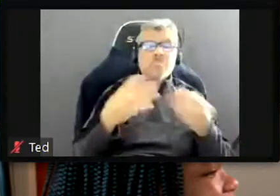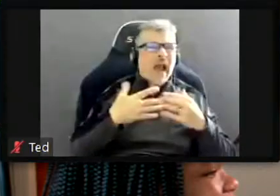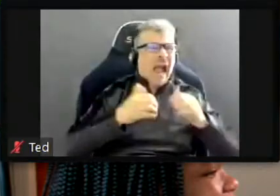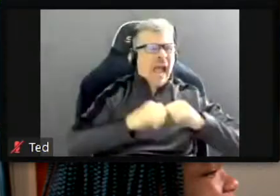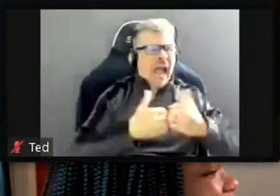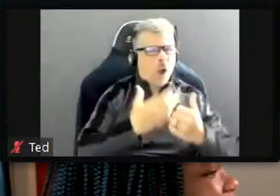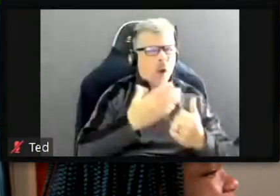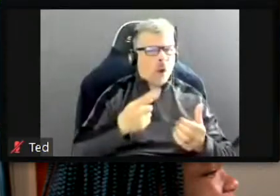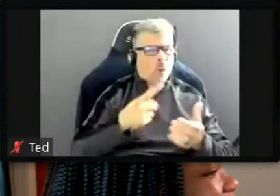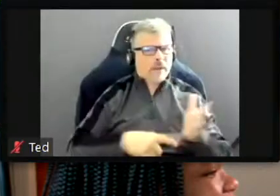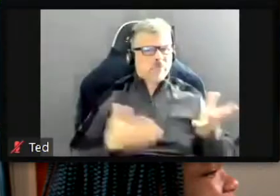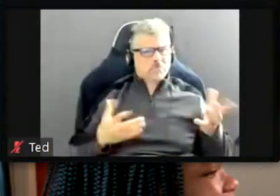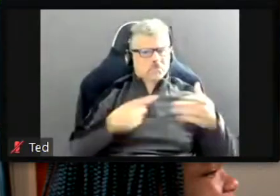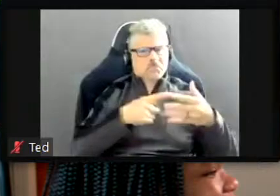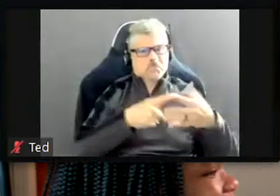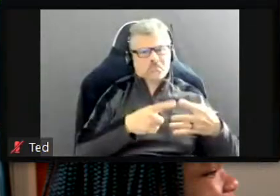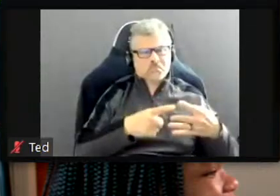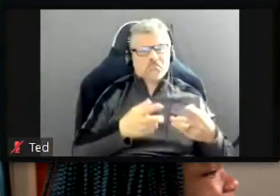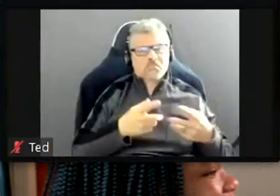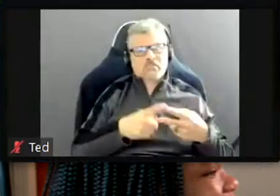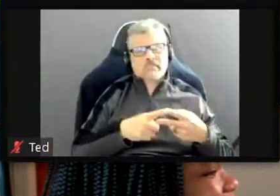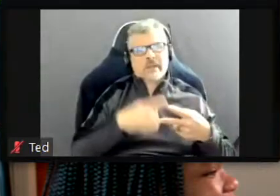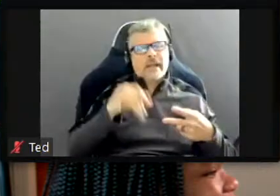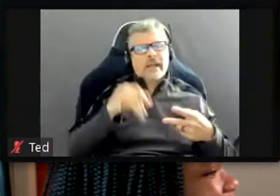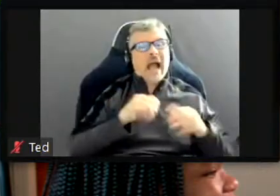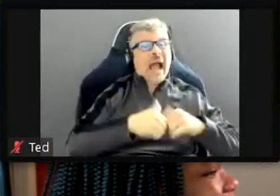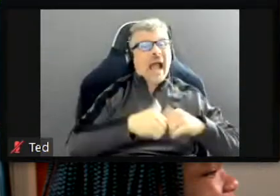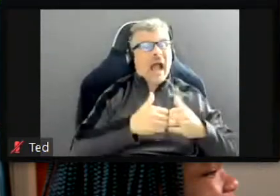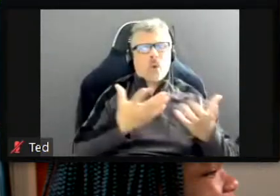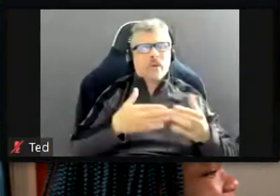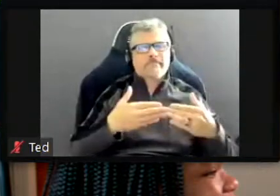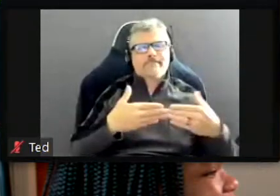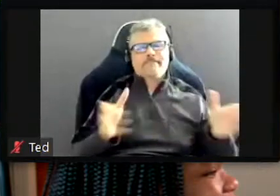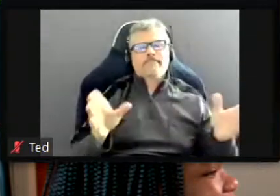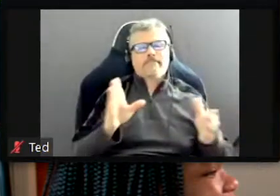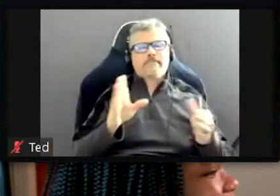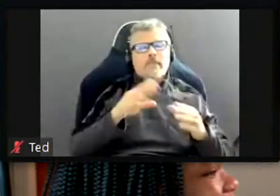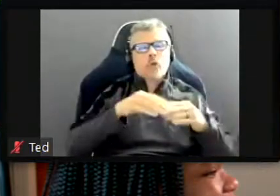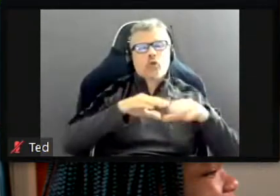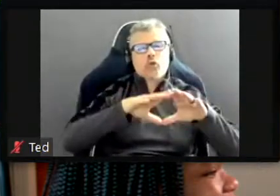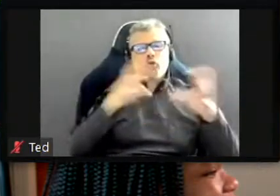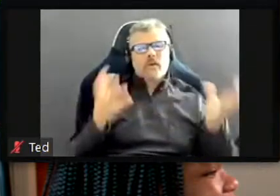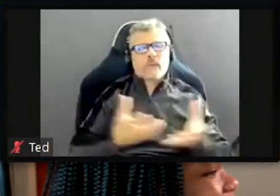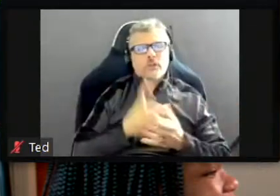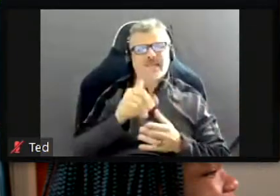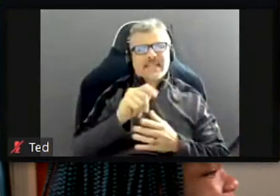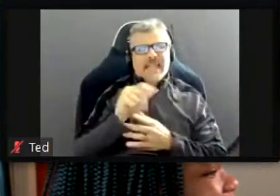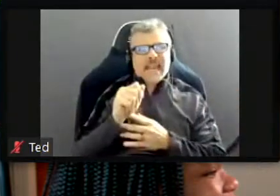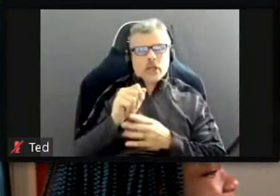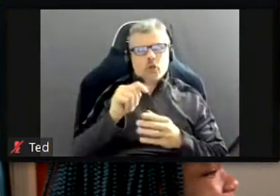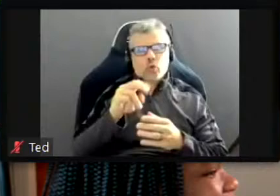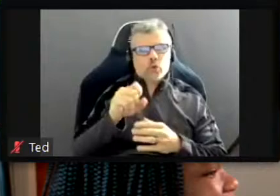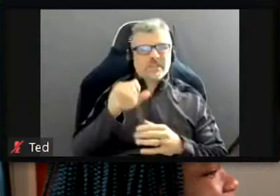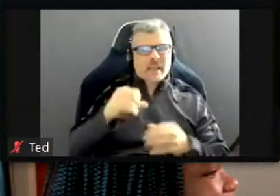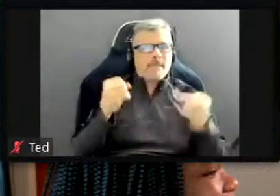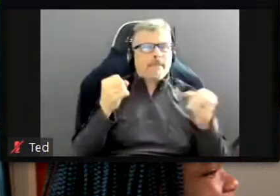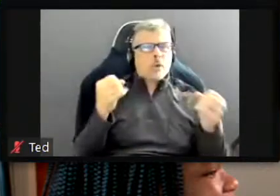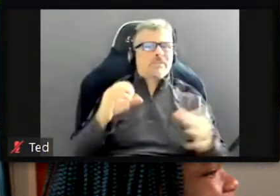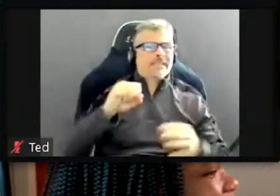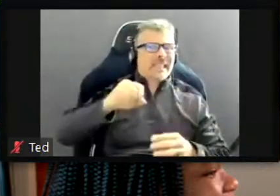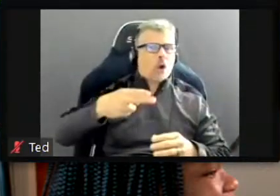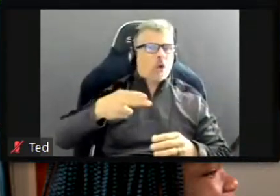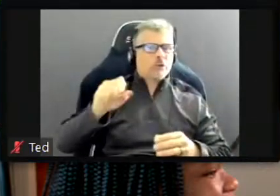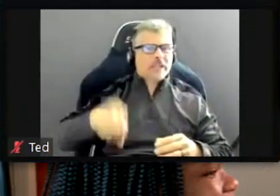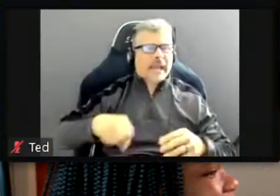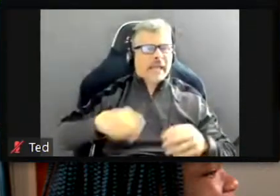the how was mostly focused on universal data tools that multiple stakeholders can use to input data. And then in